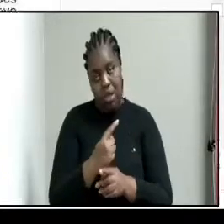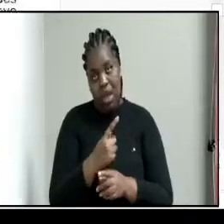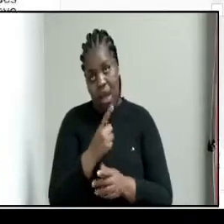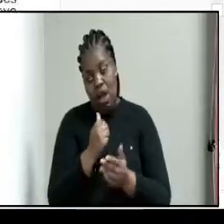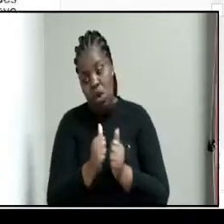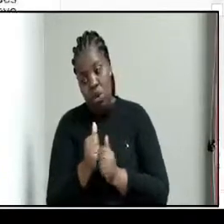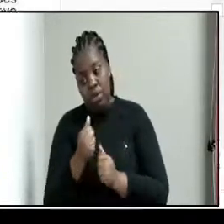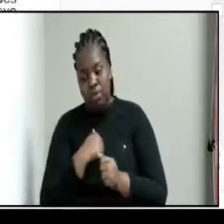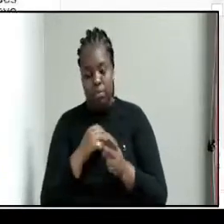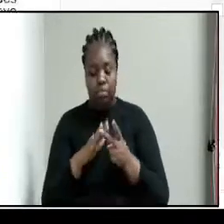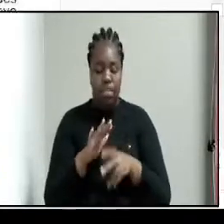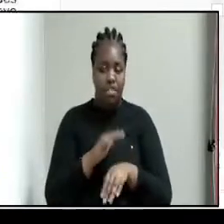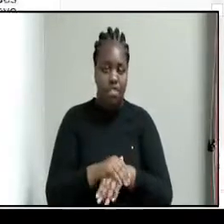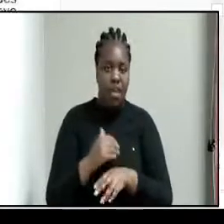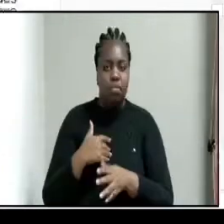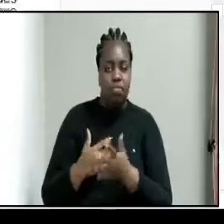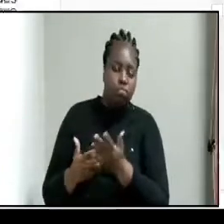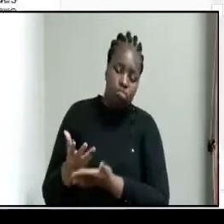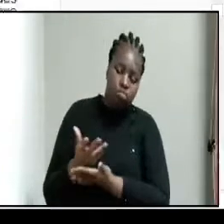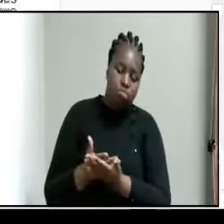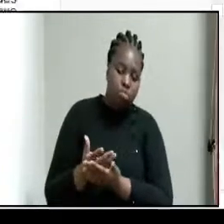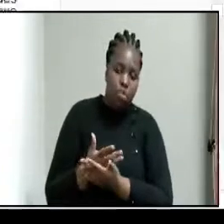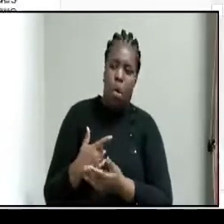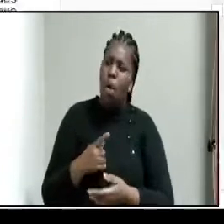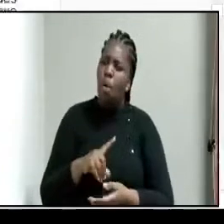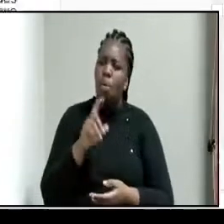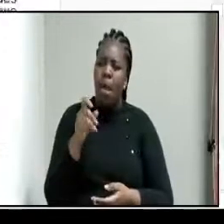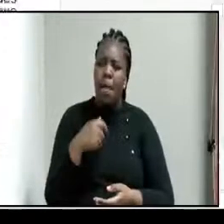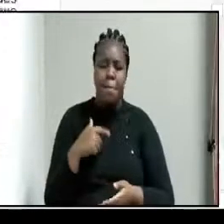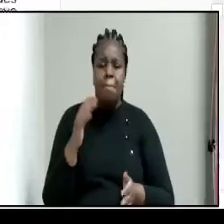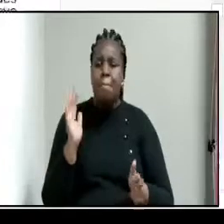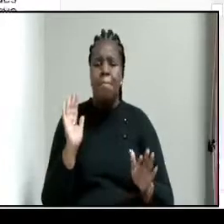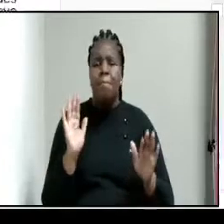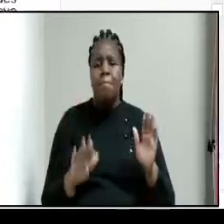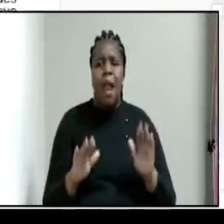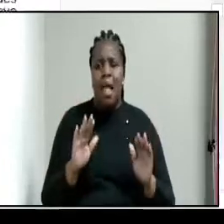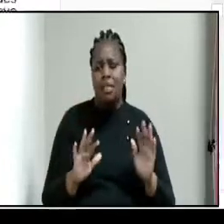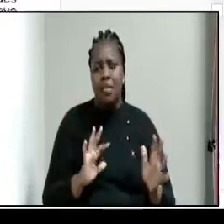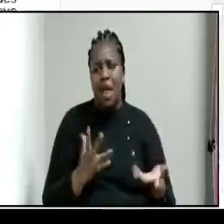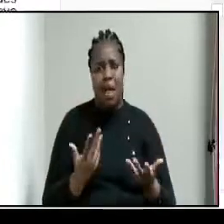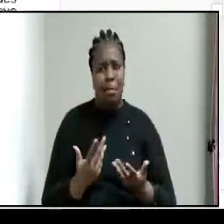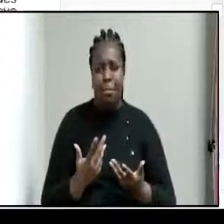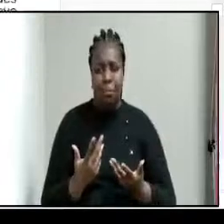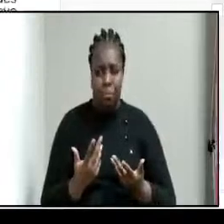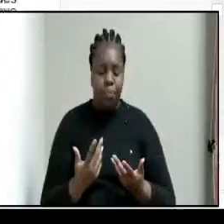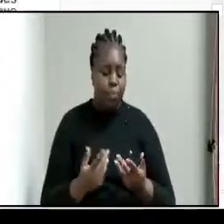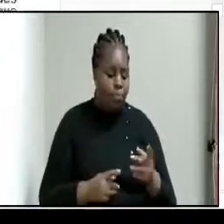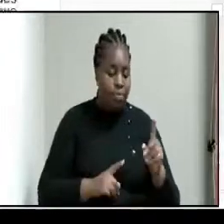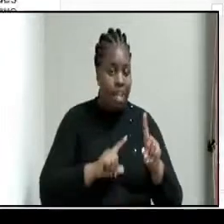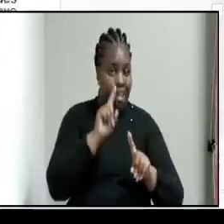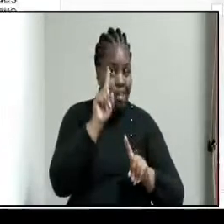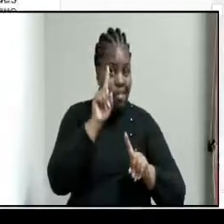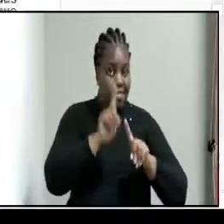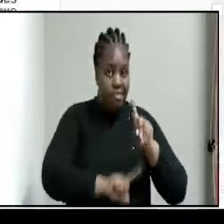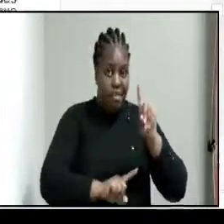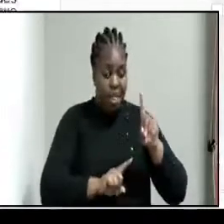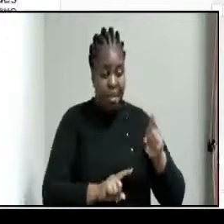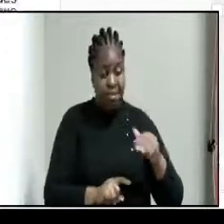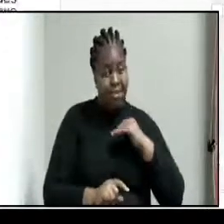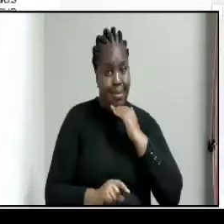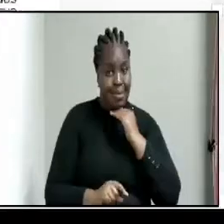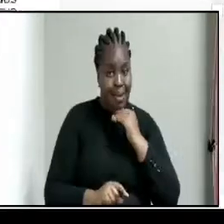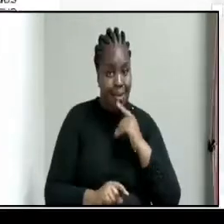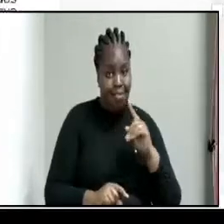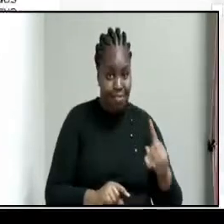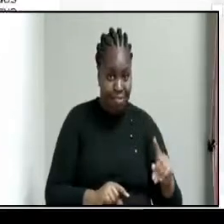colleagues and my friends, especially when we discuss socio-economic rights, to say, how do we balance the failure to ensure that enough resources